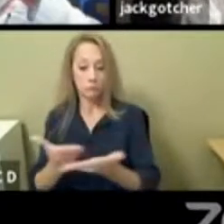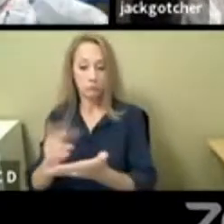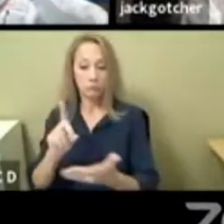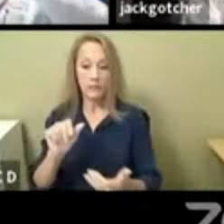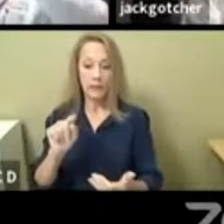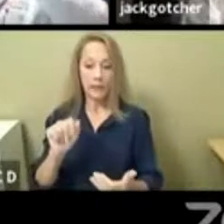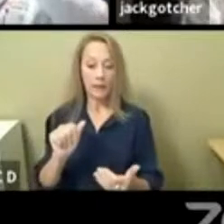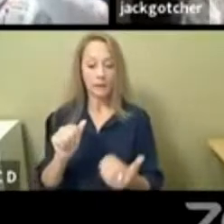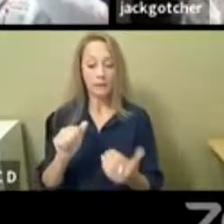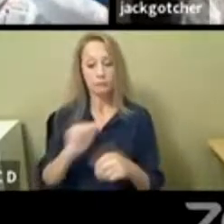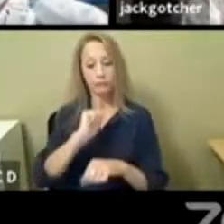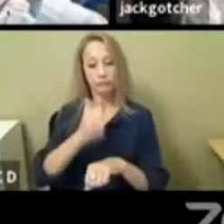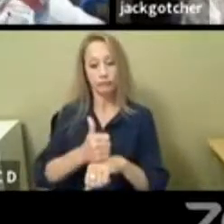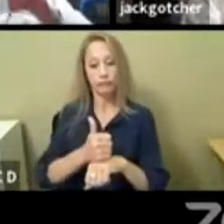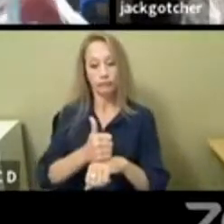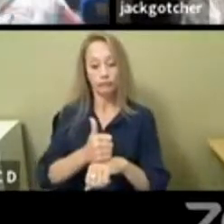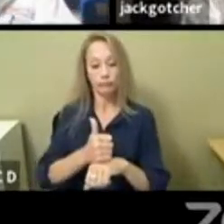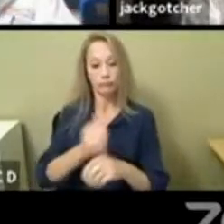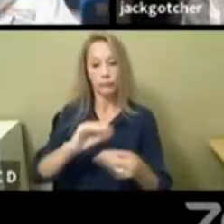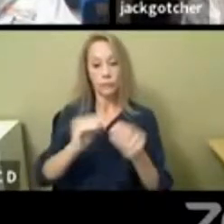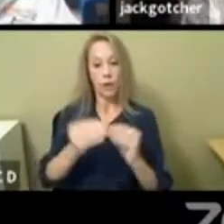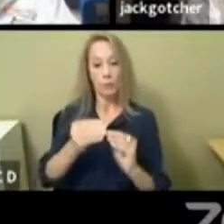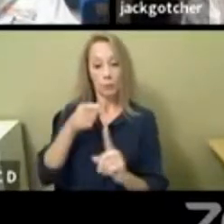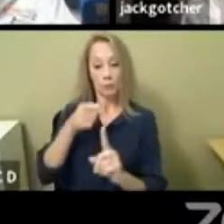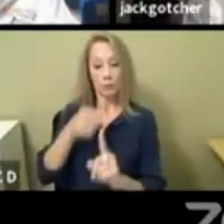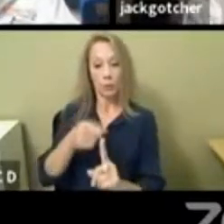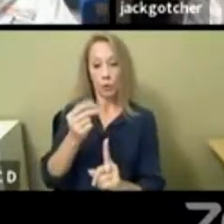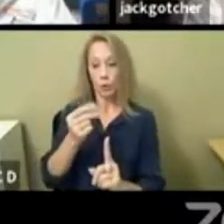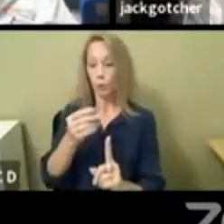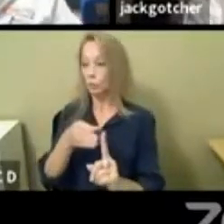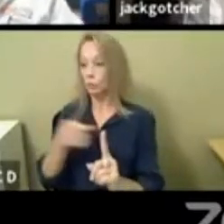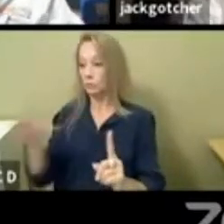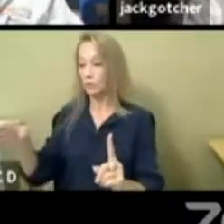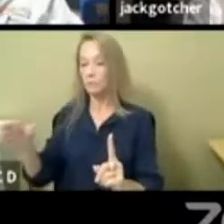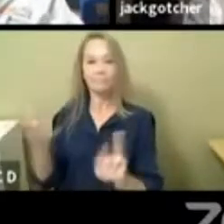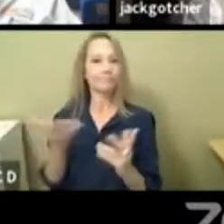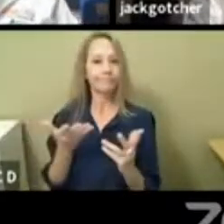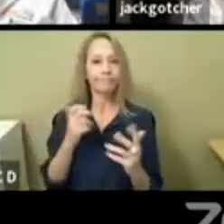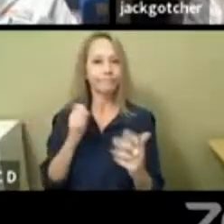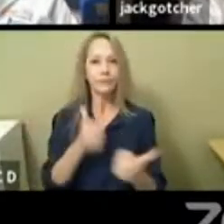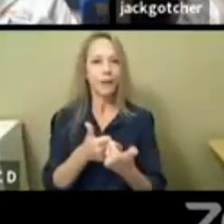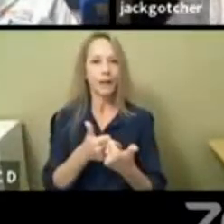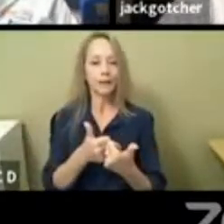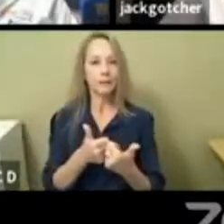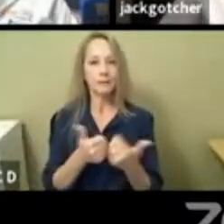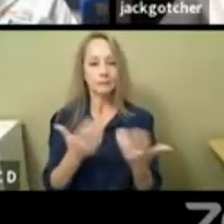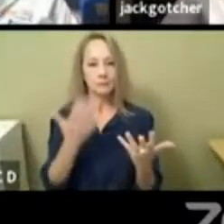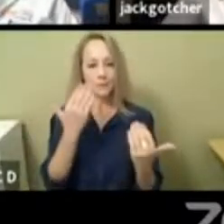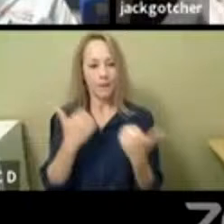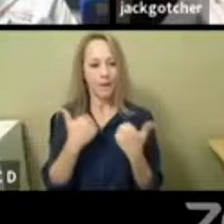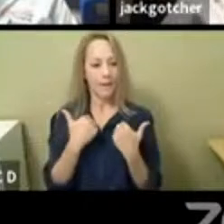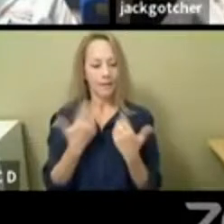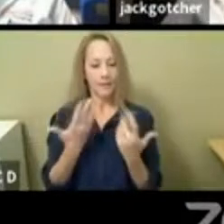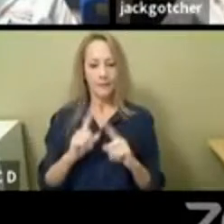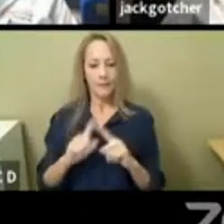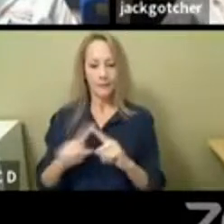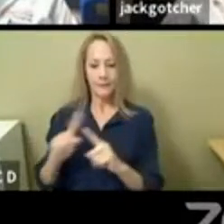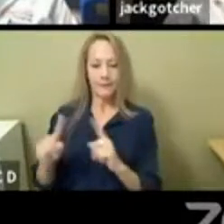is very challenging. I think that there's so much contextual information